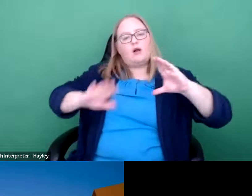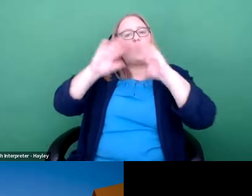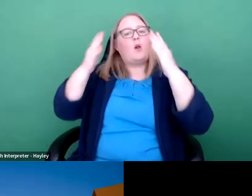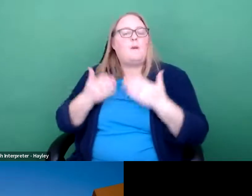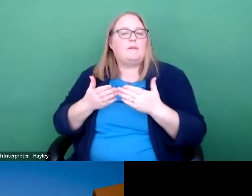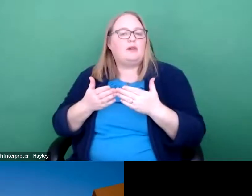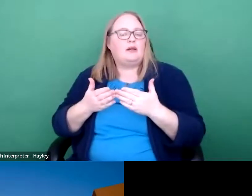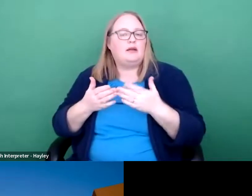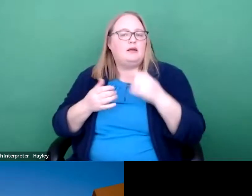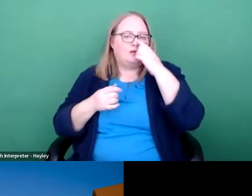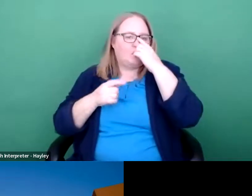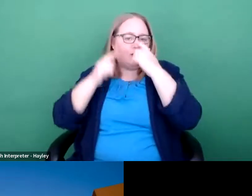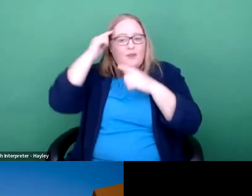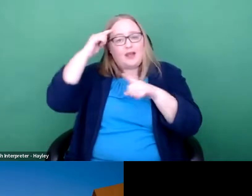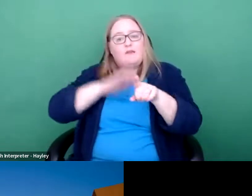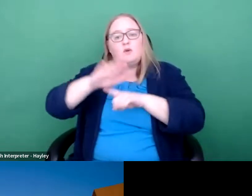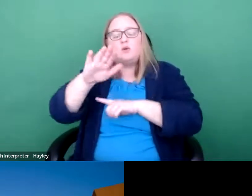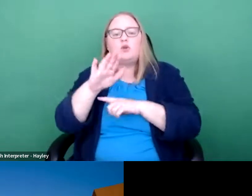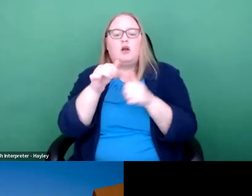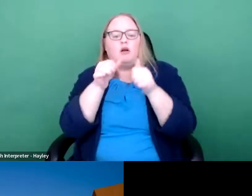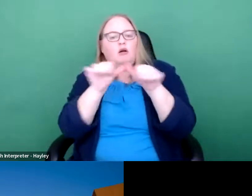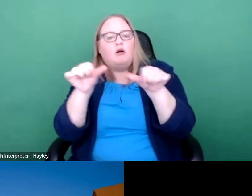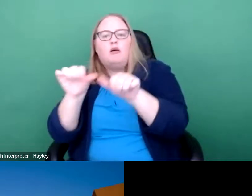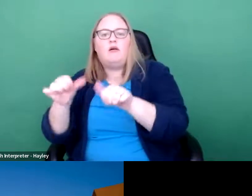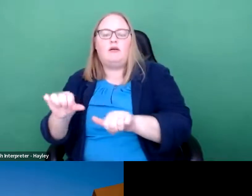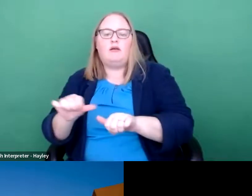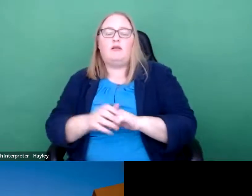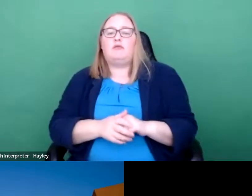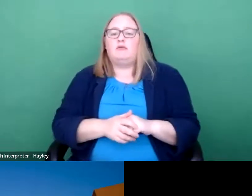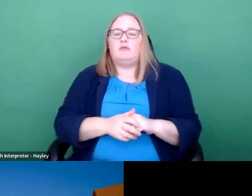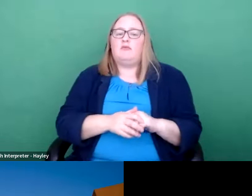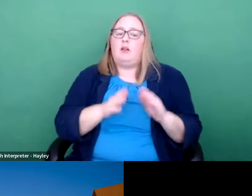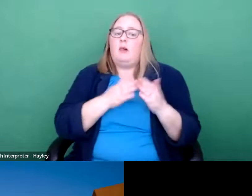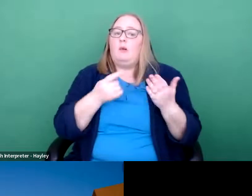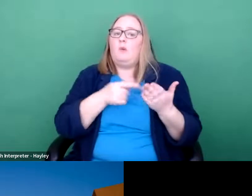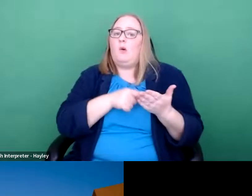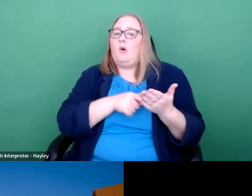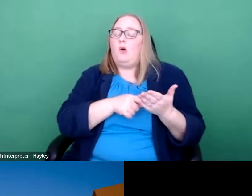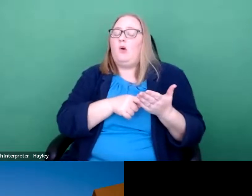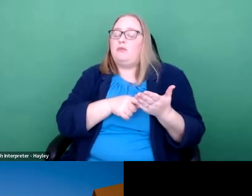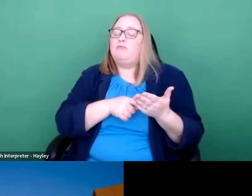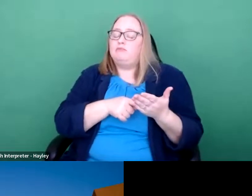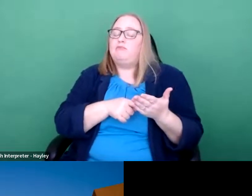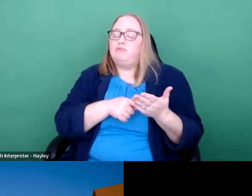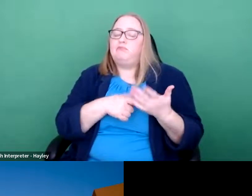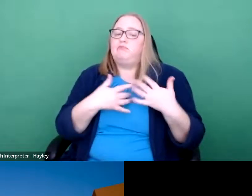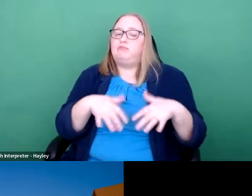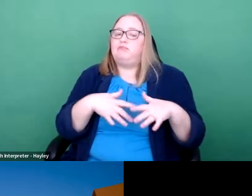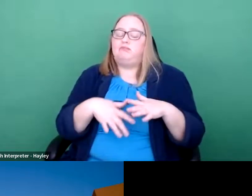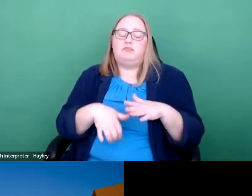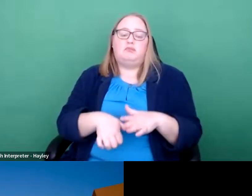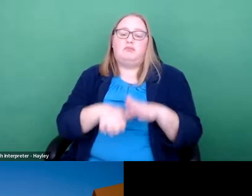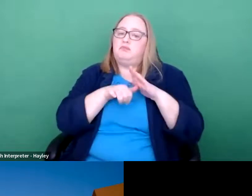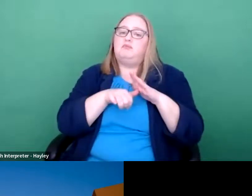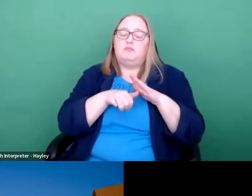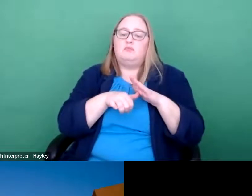for the future. For all these reasons, this book makes an outstanding and powerful contribution to the